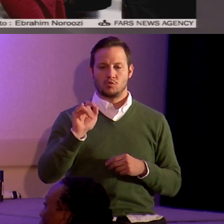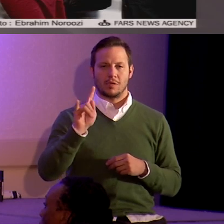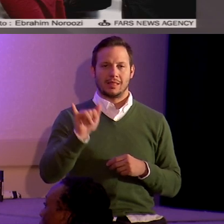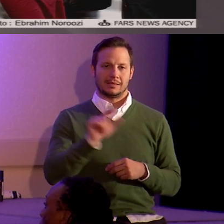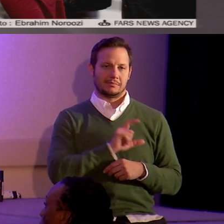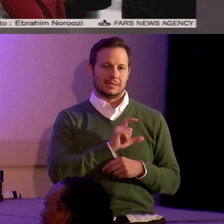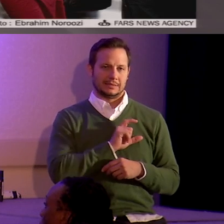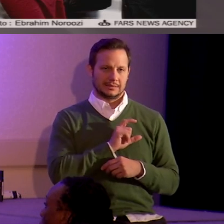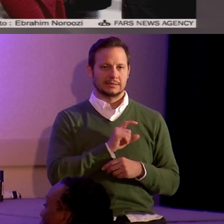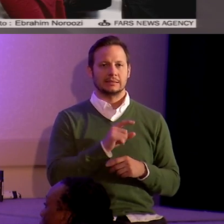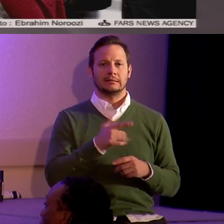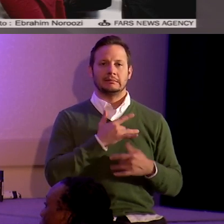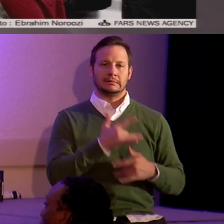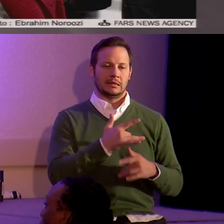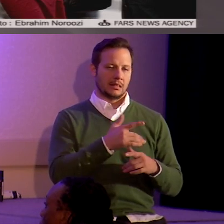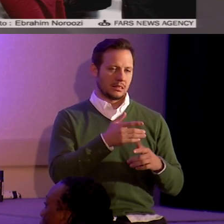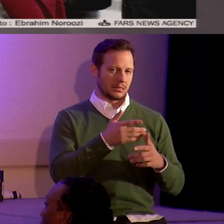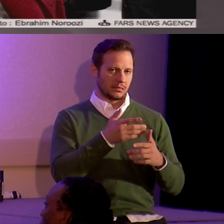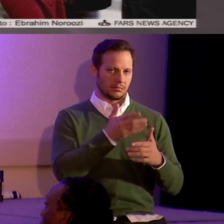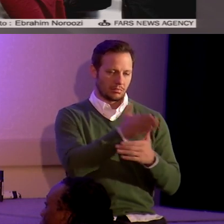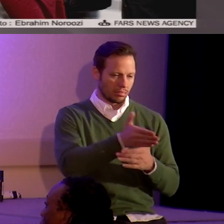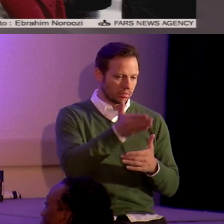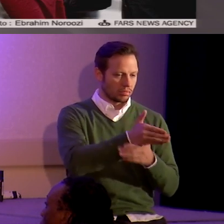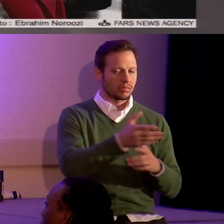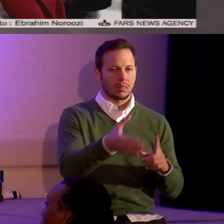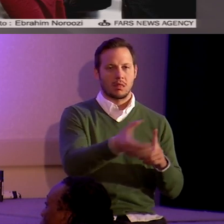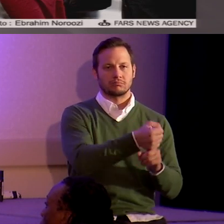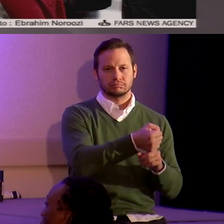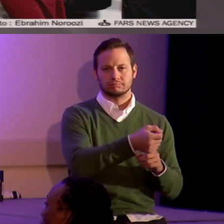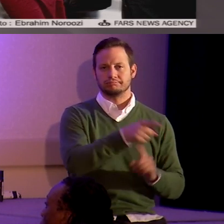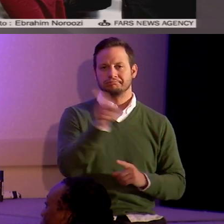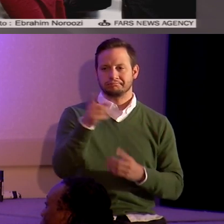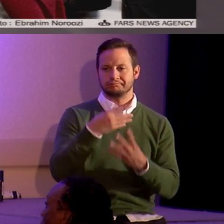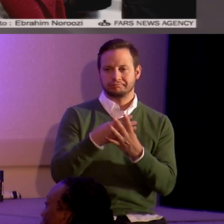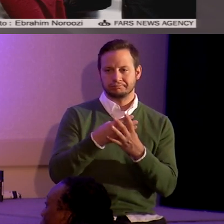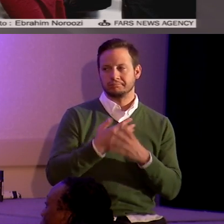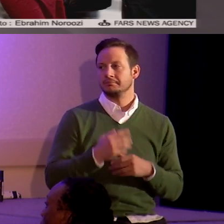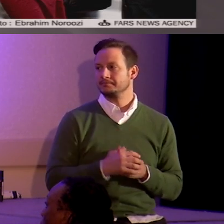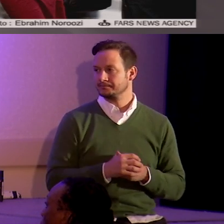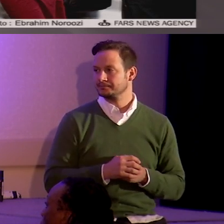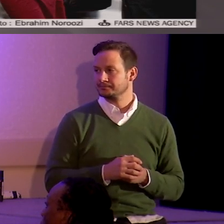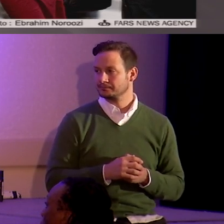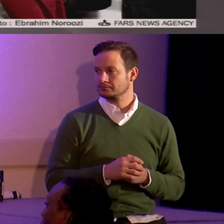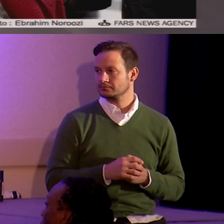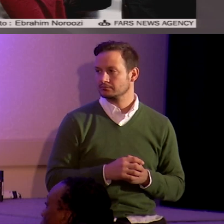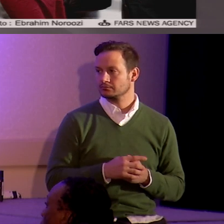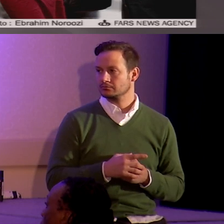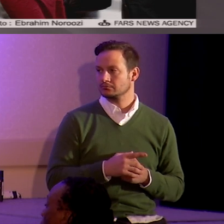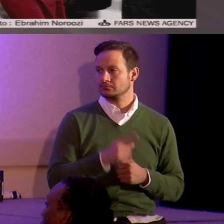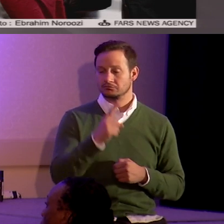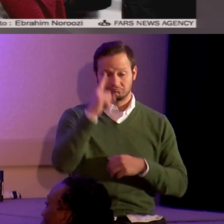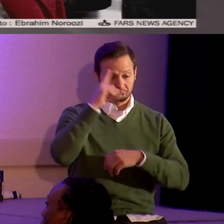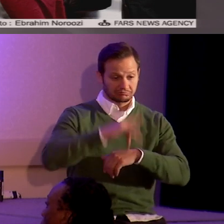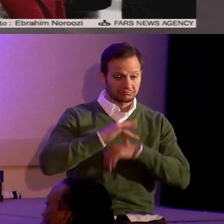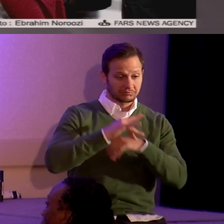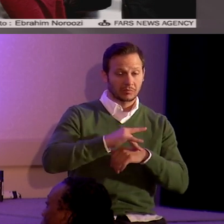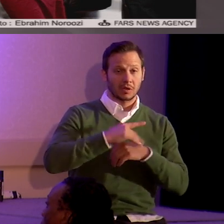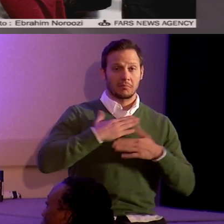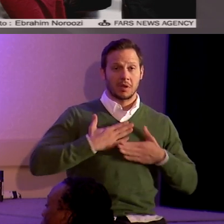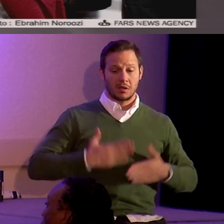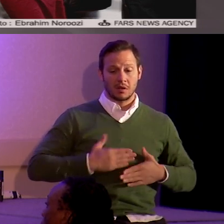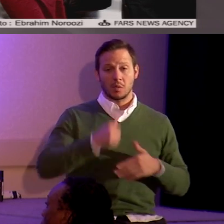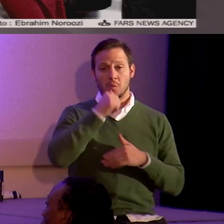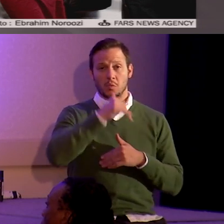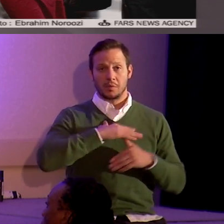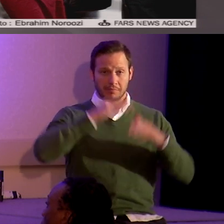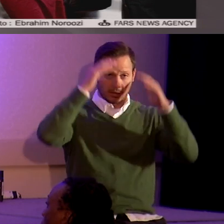against chastity. Islamism's obsession with women's bodies and its insistence that women be veiled and